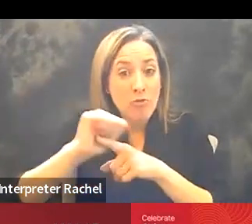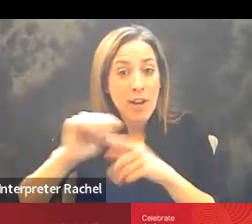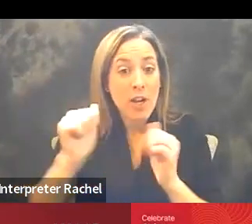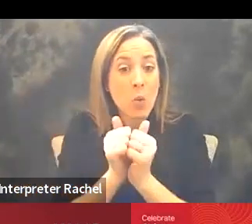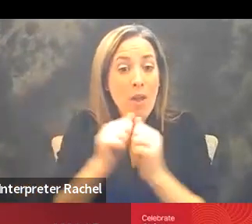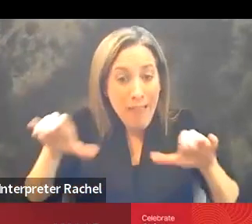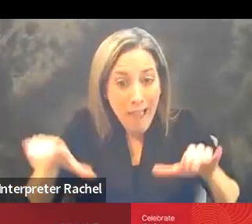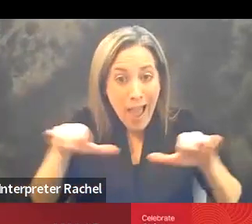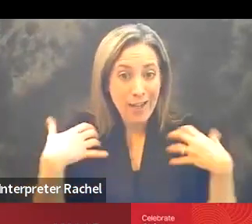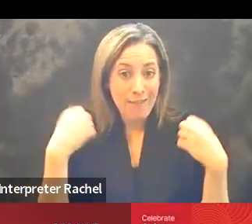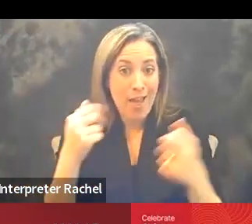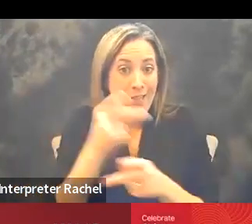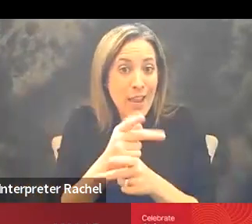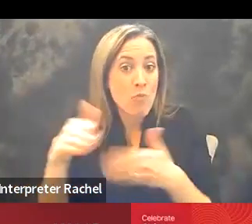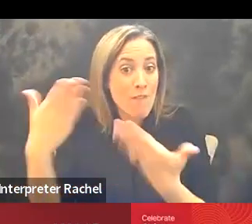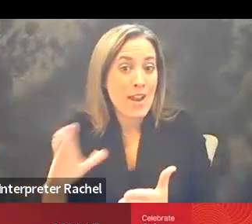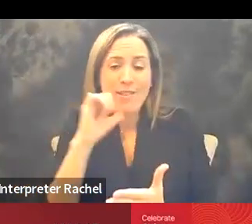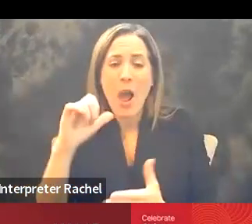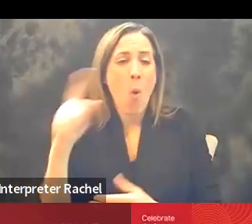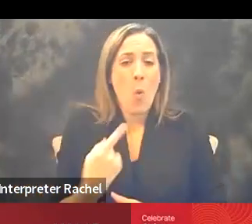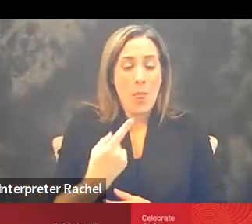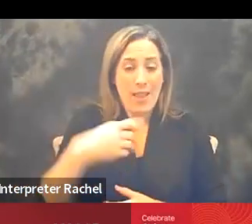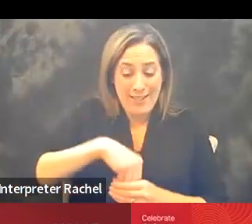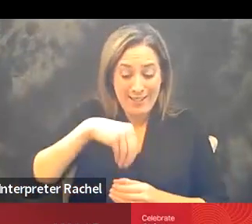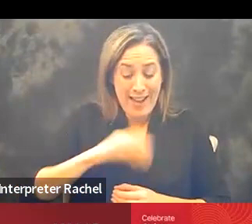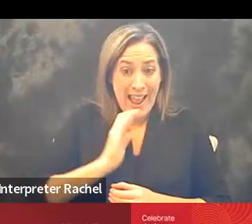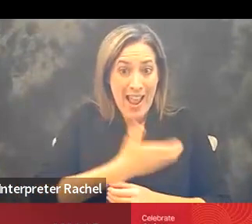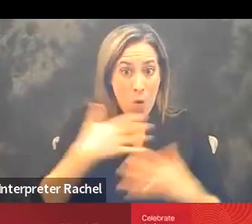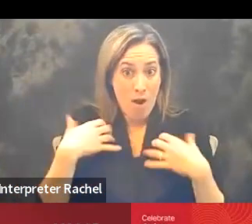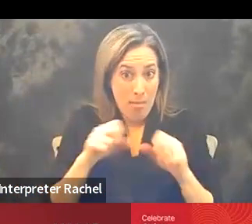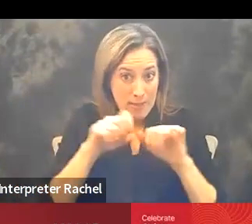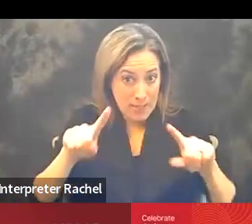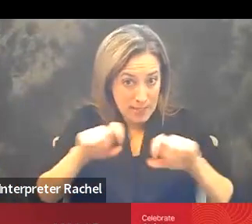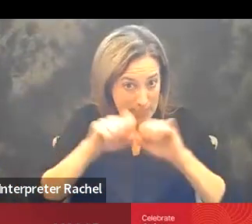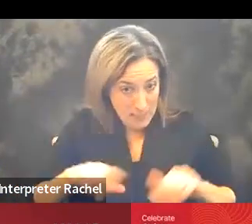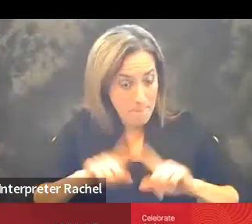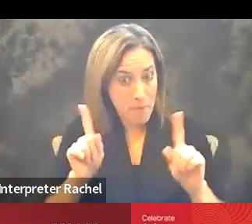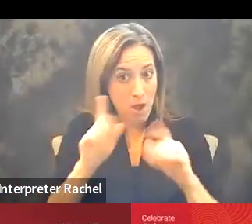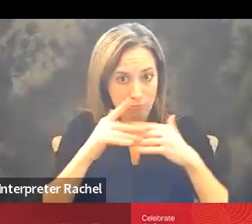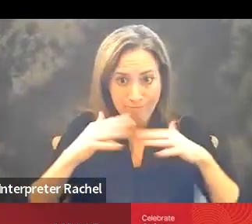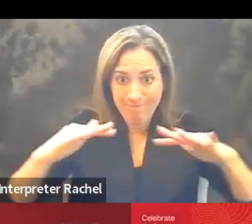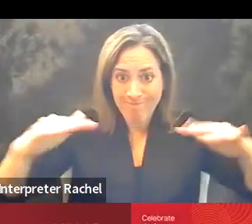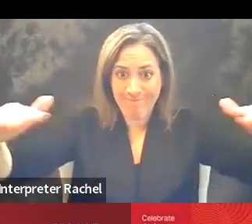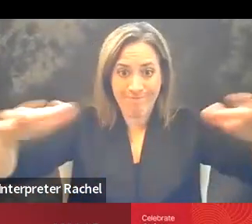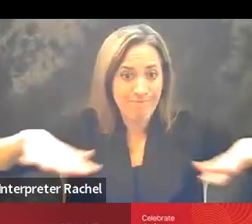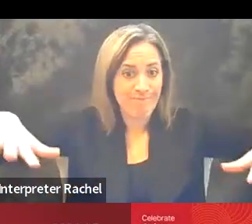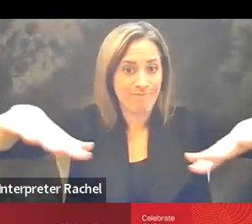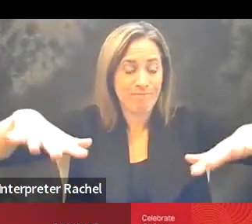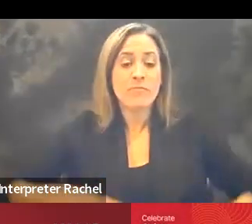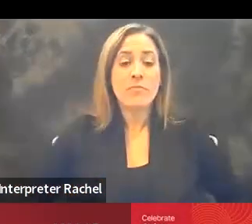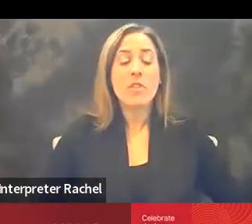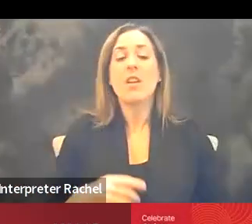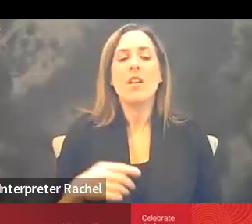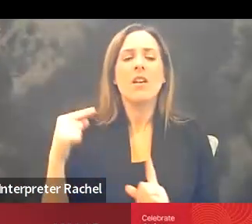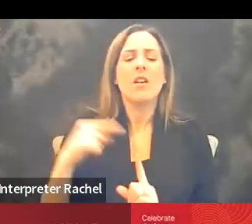healthcare providers, not just within our health system, but beyond. Our interest in equity has